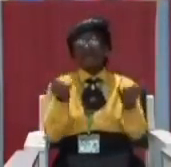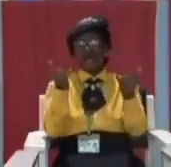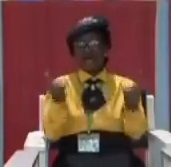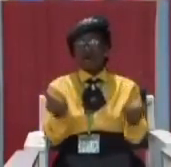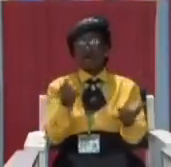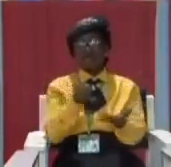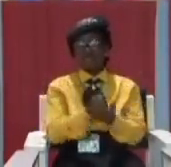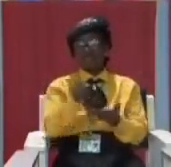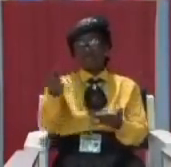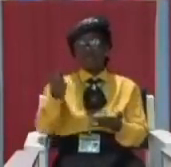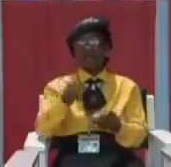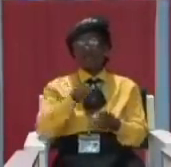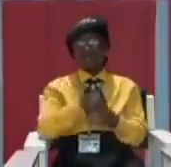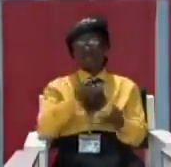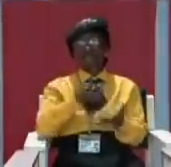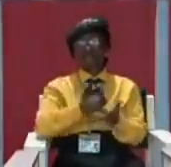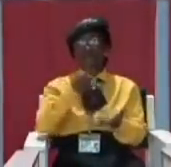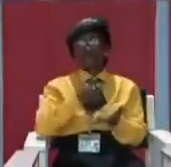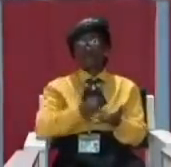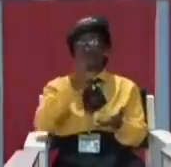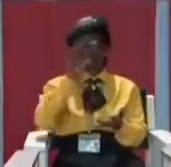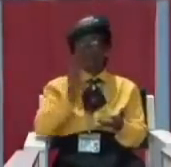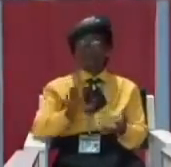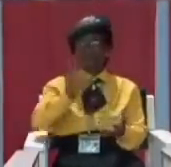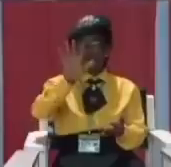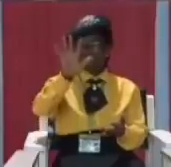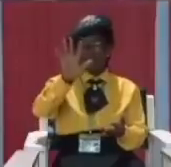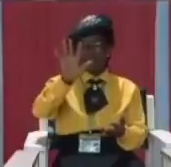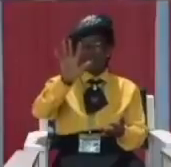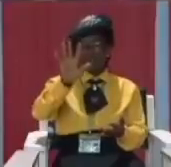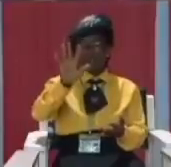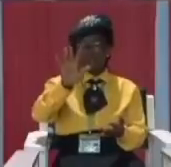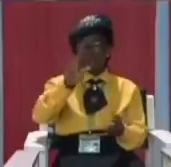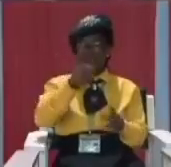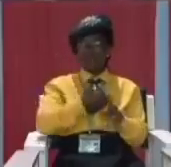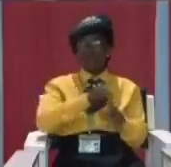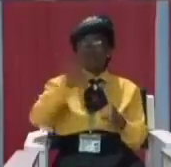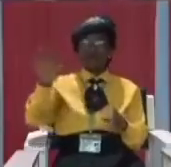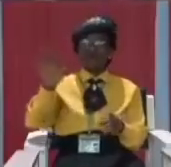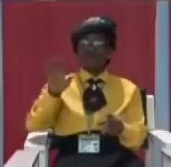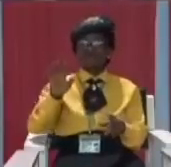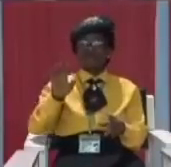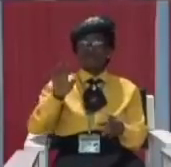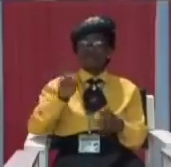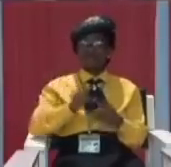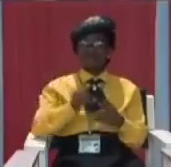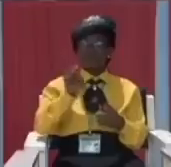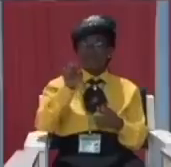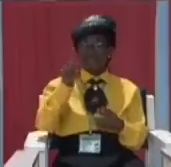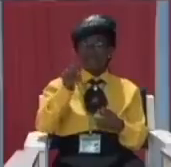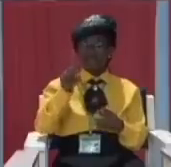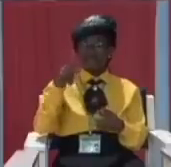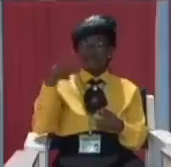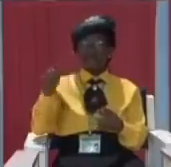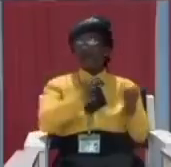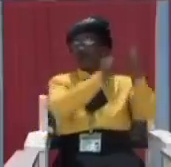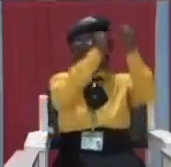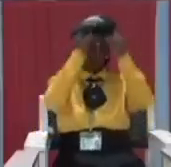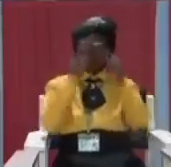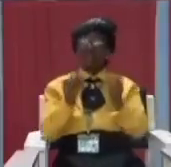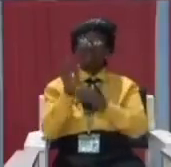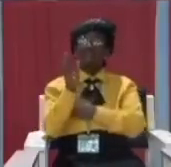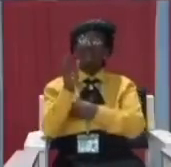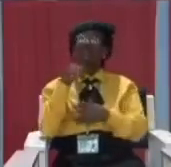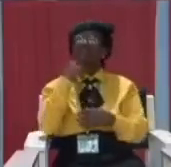In Luke chapter 5 from verse 1 to 11, the Almighty God told Peter, from now